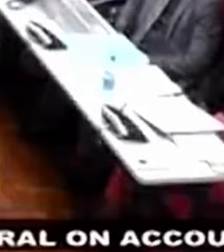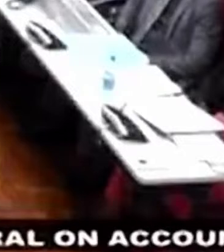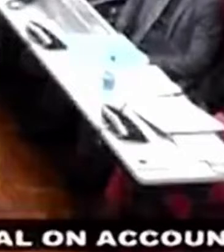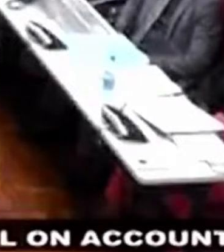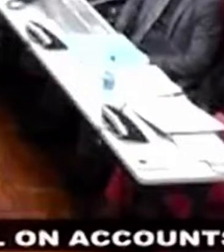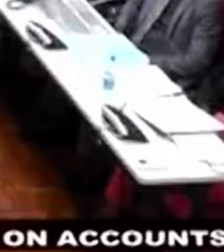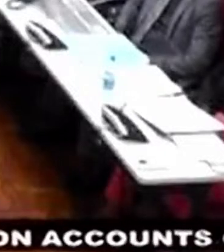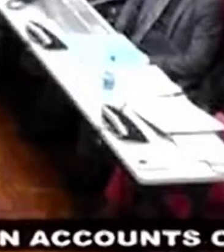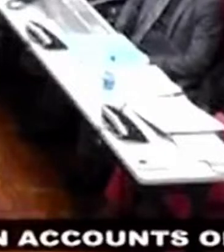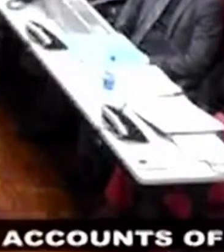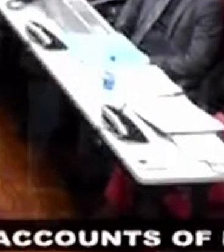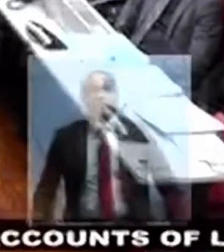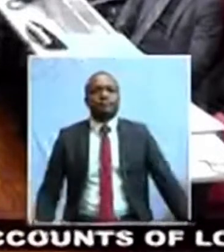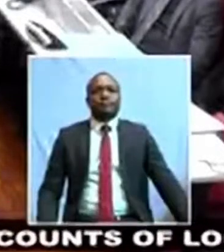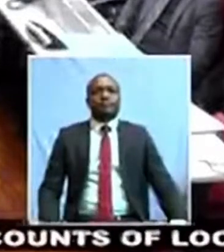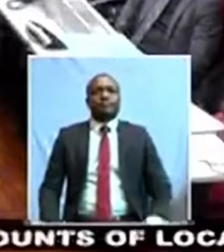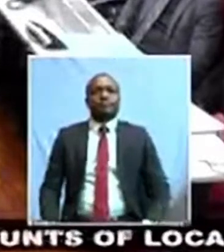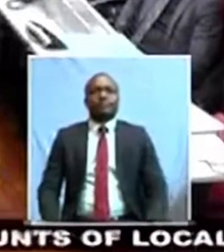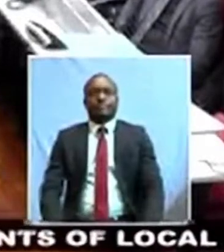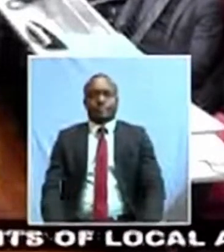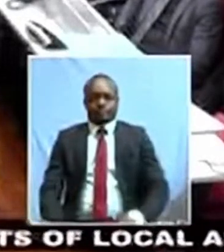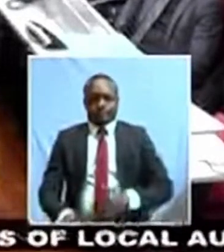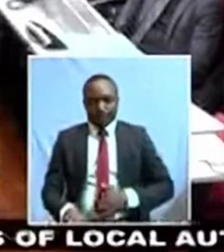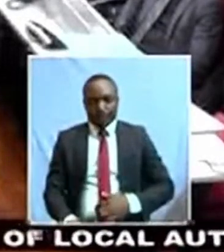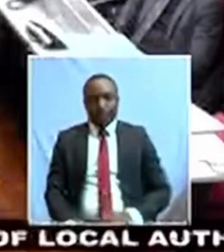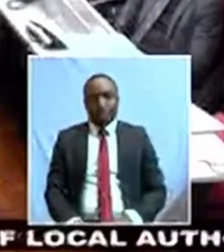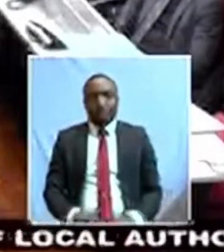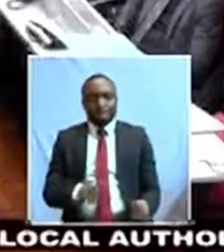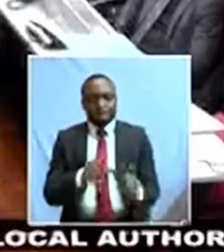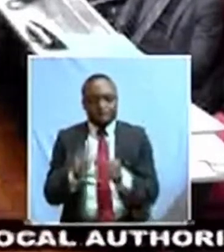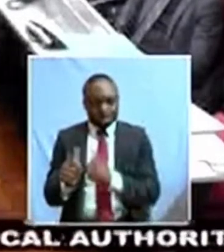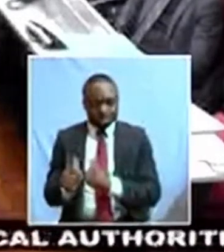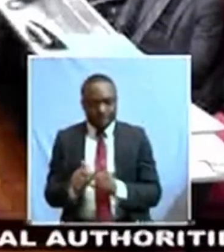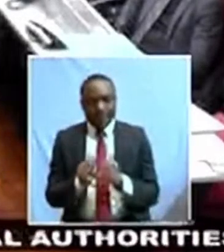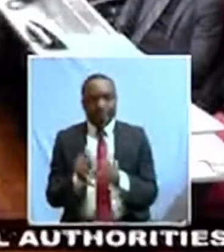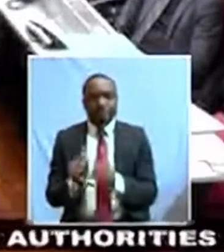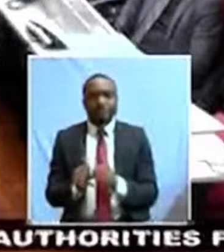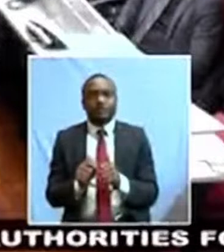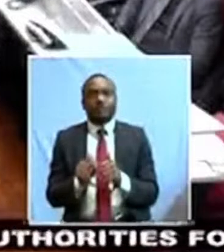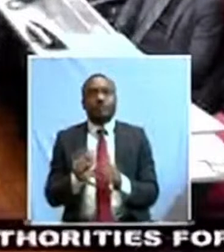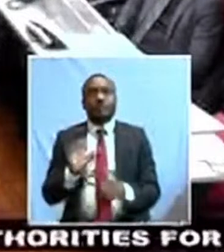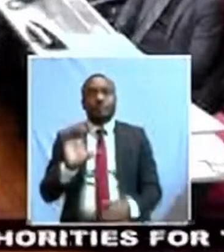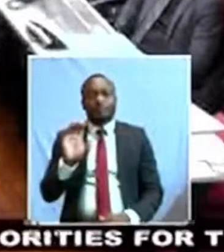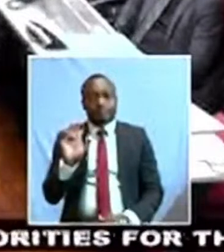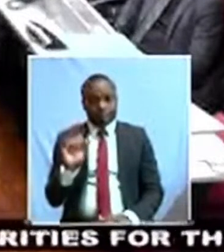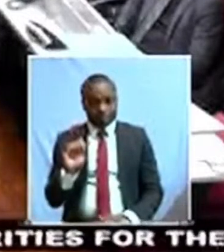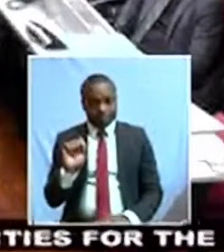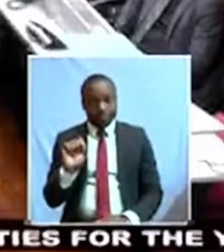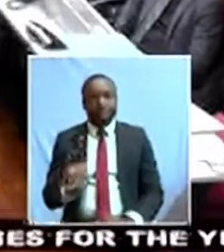Yes, Acting CS. Yes, Chair. We actually